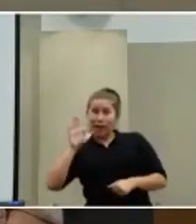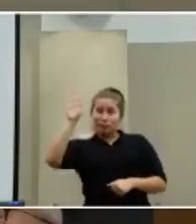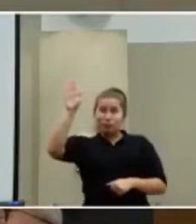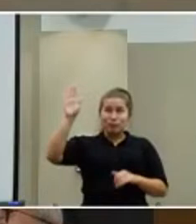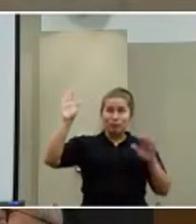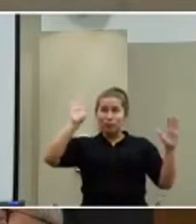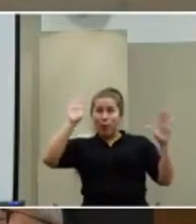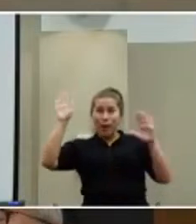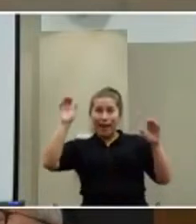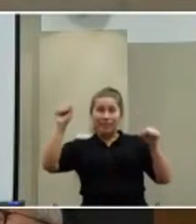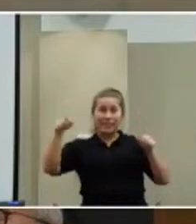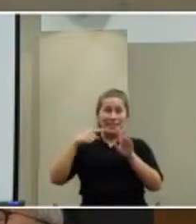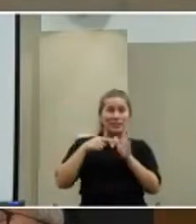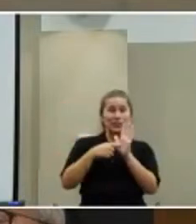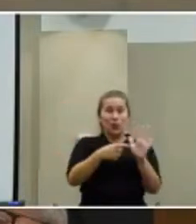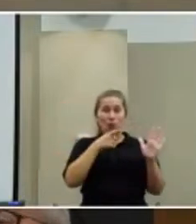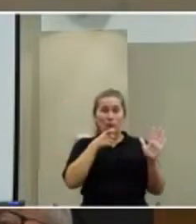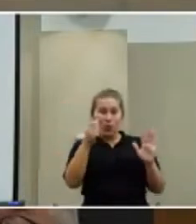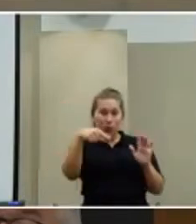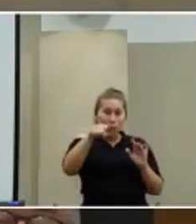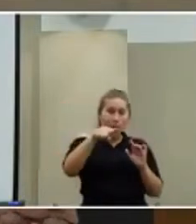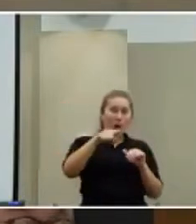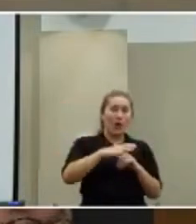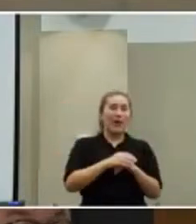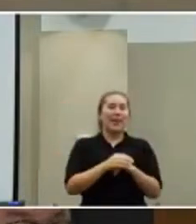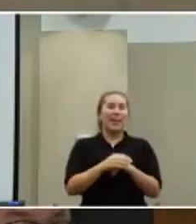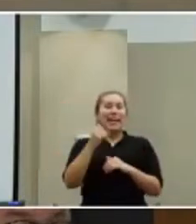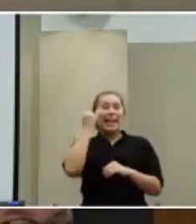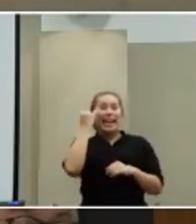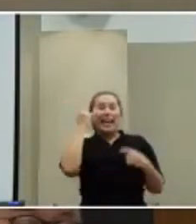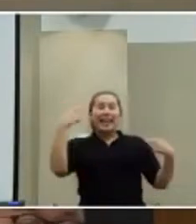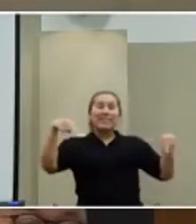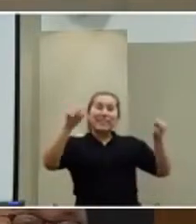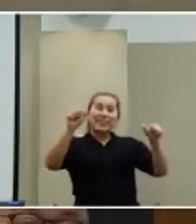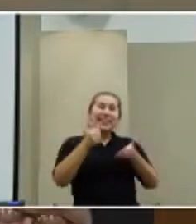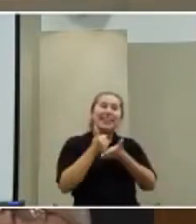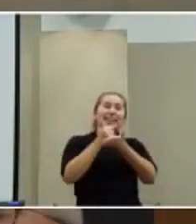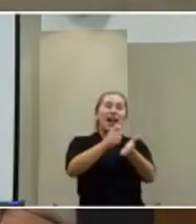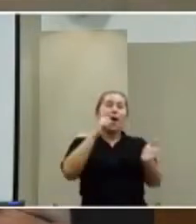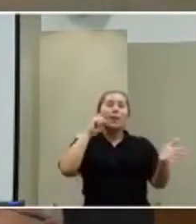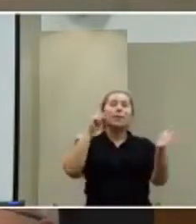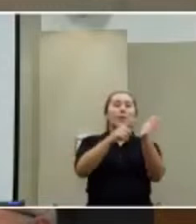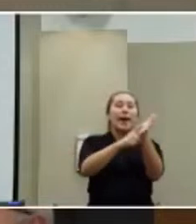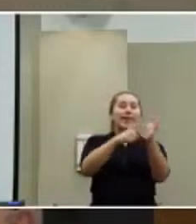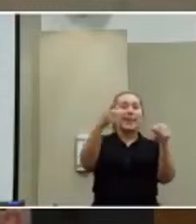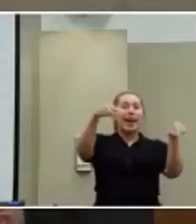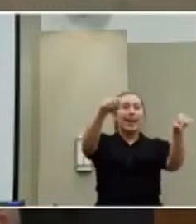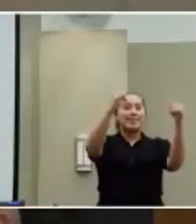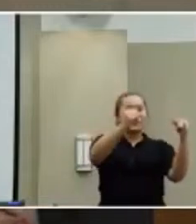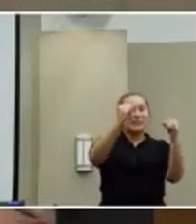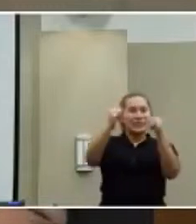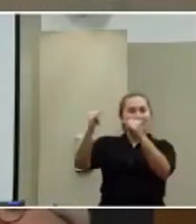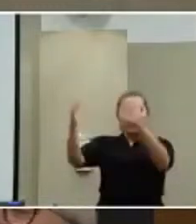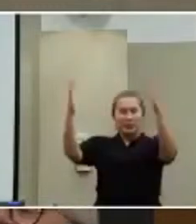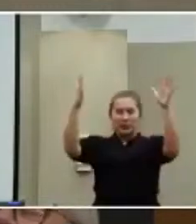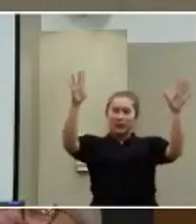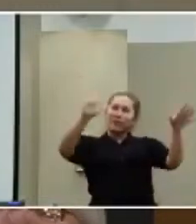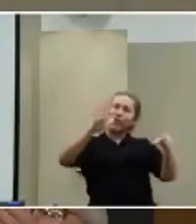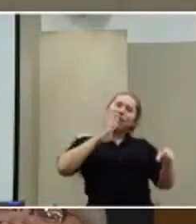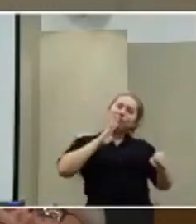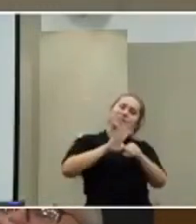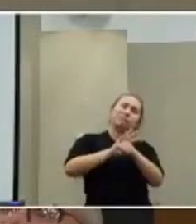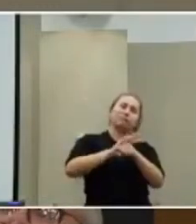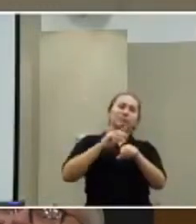and show us who you are, and if all of us could help recognize these individuals for their dedicated